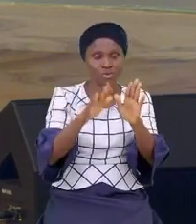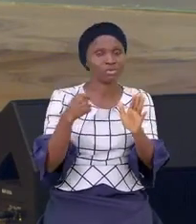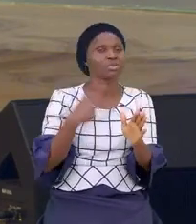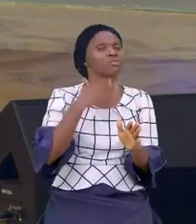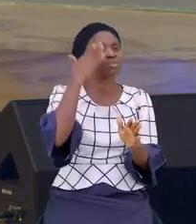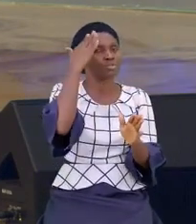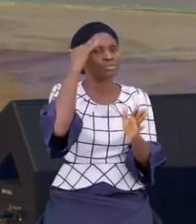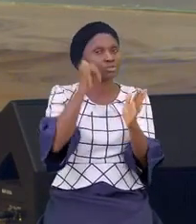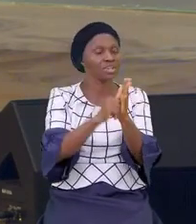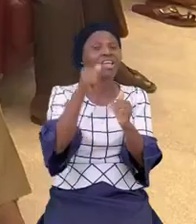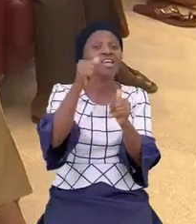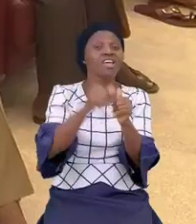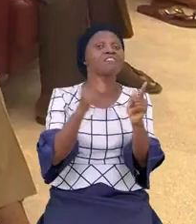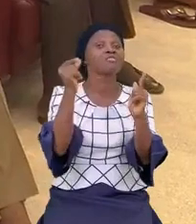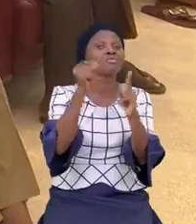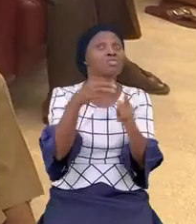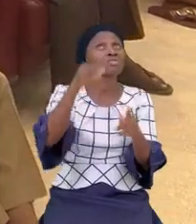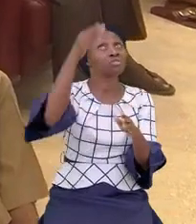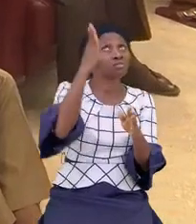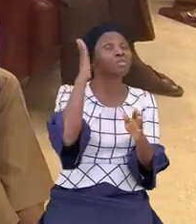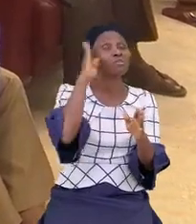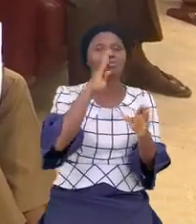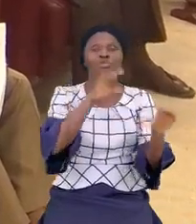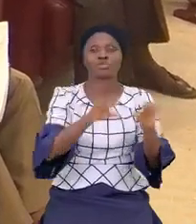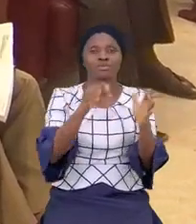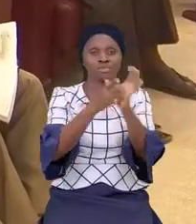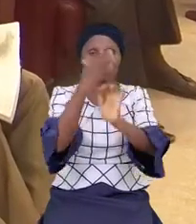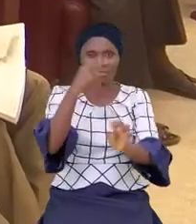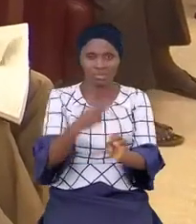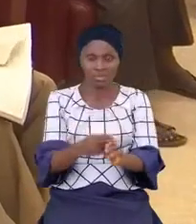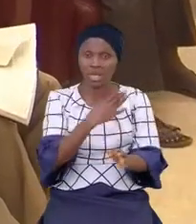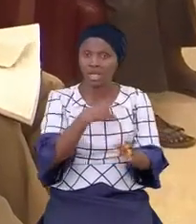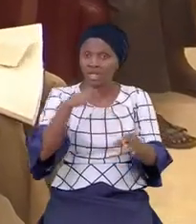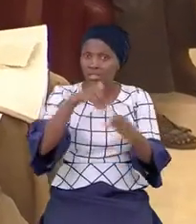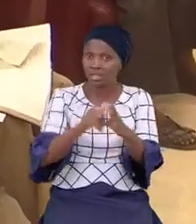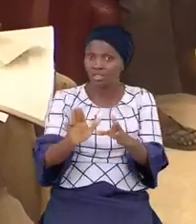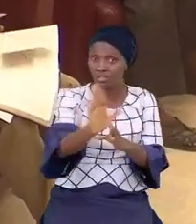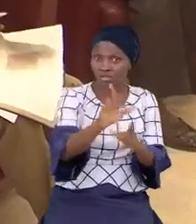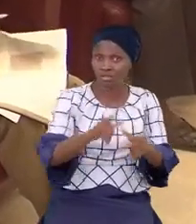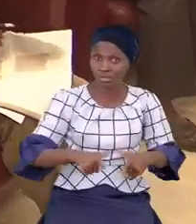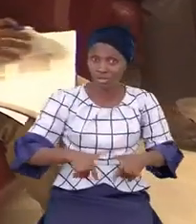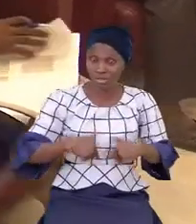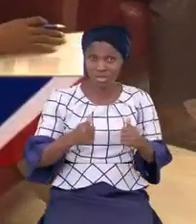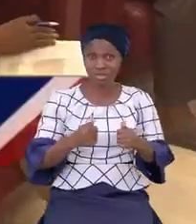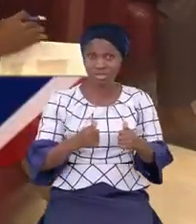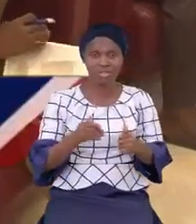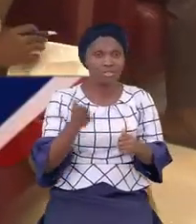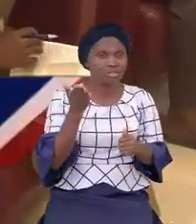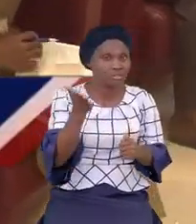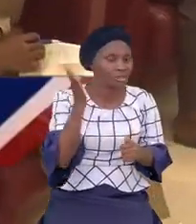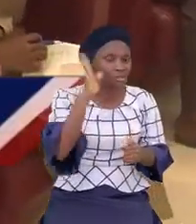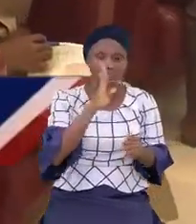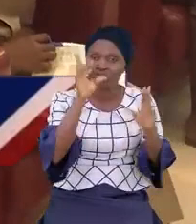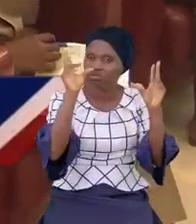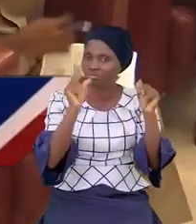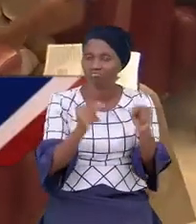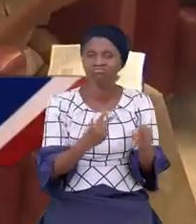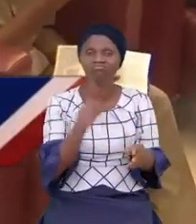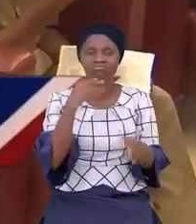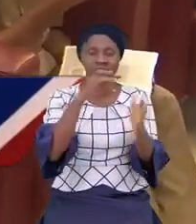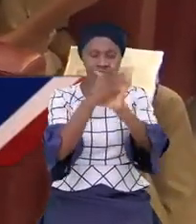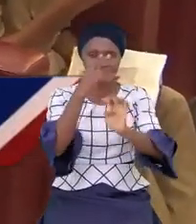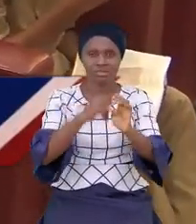word of God will be fulfilled. And in your life, there'll be no disappointment. In